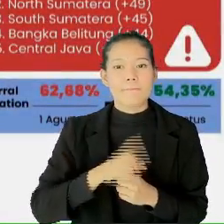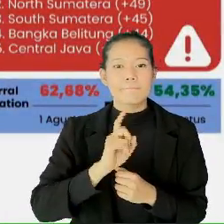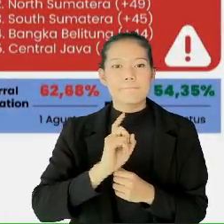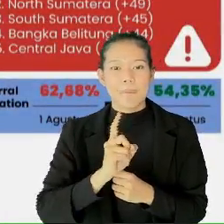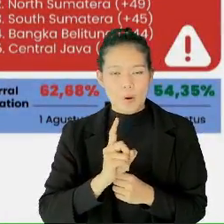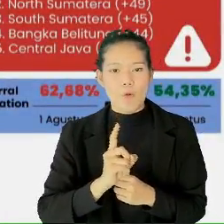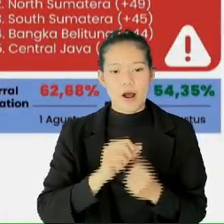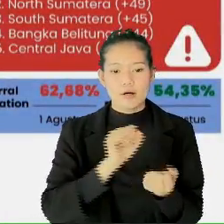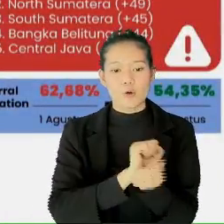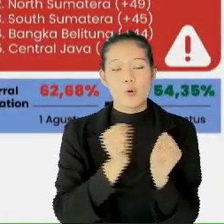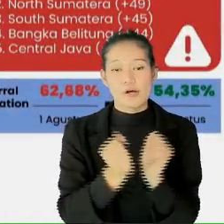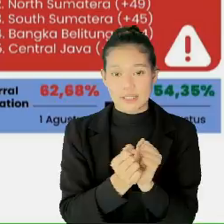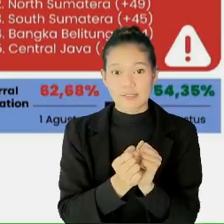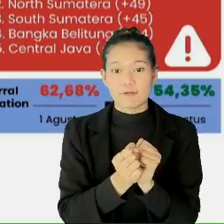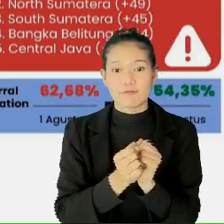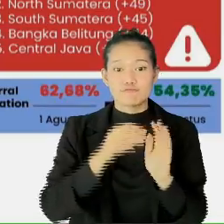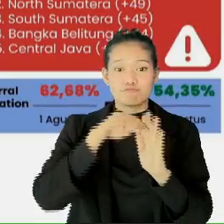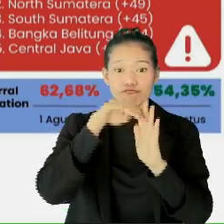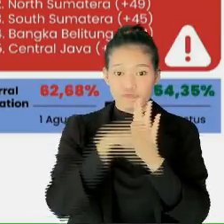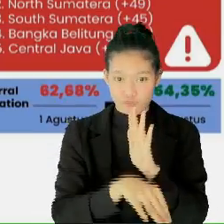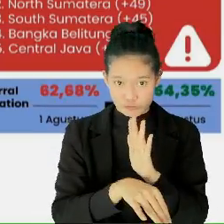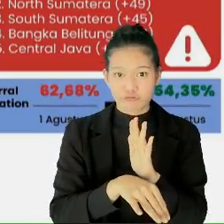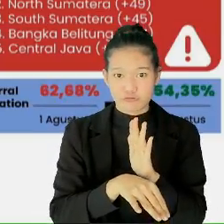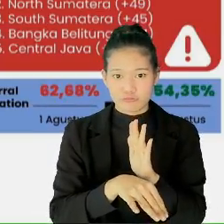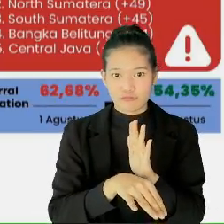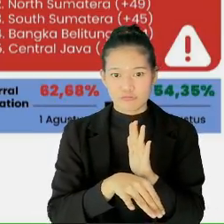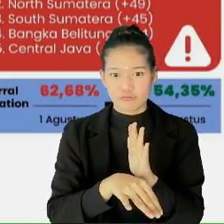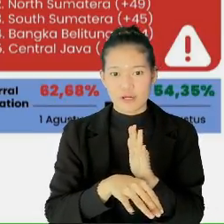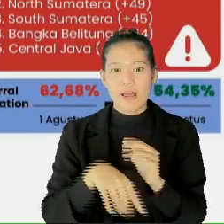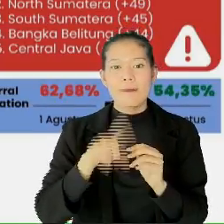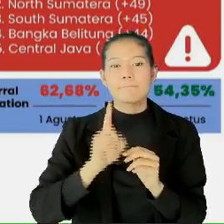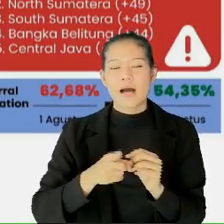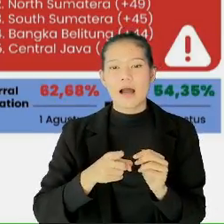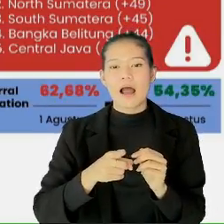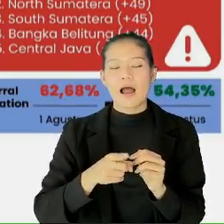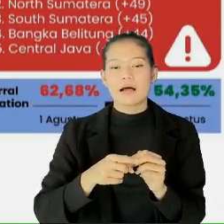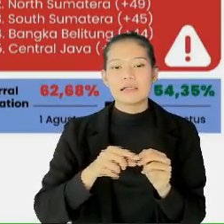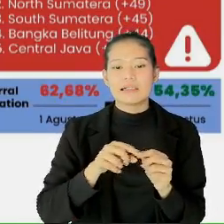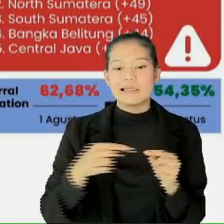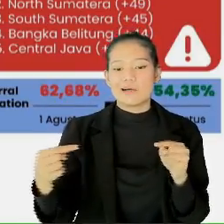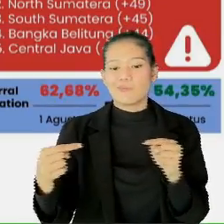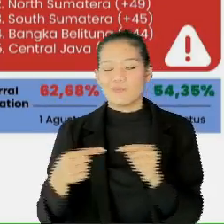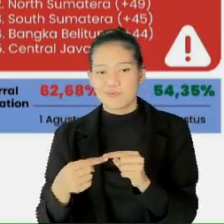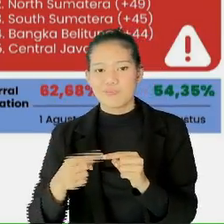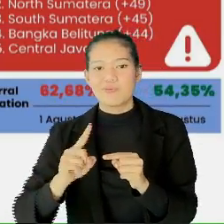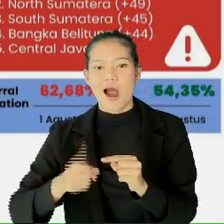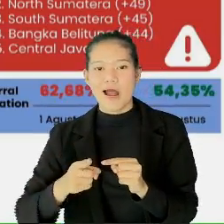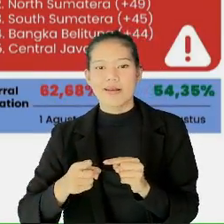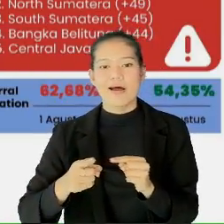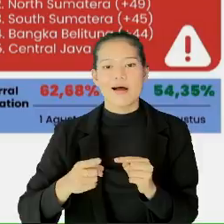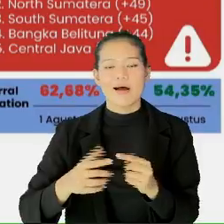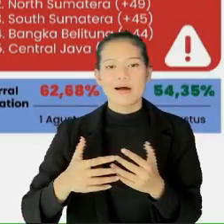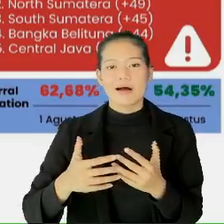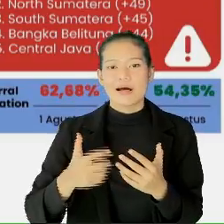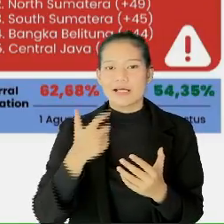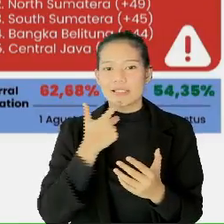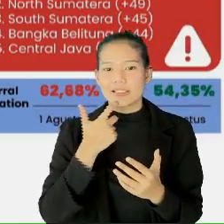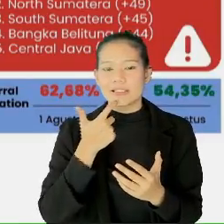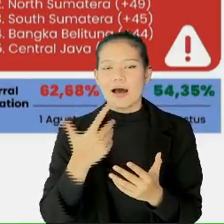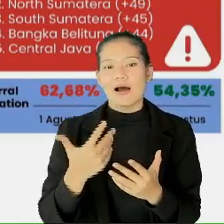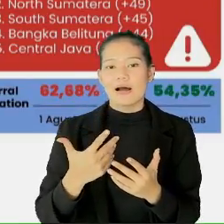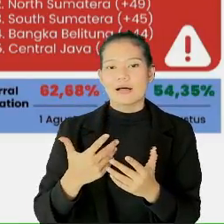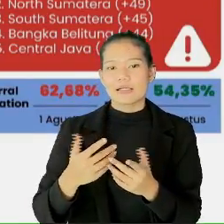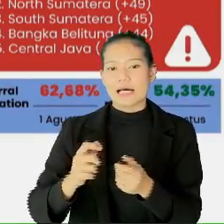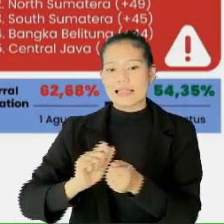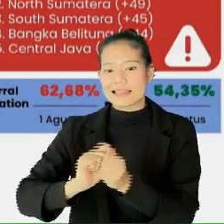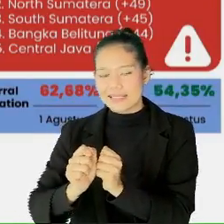in positive cases must be followed by a decrease in the positivity rate and an increase in the